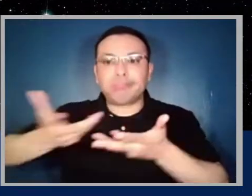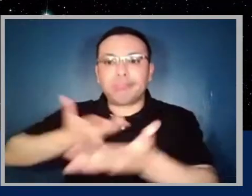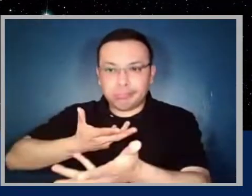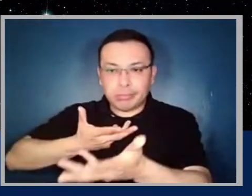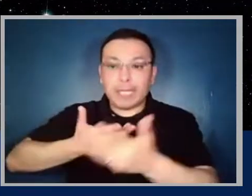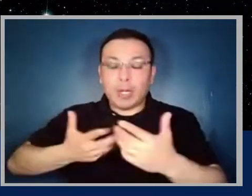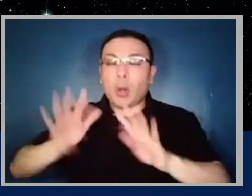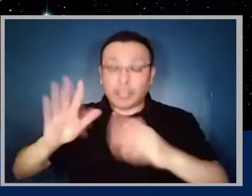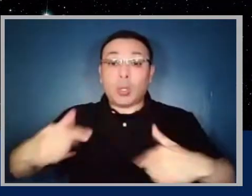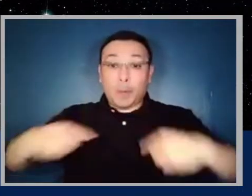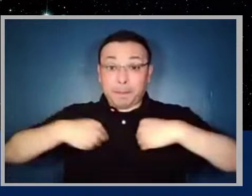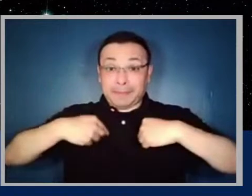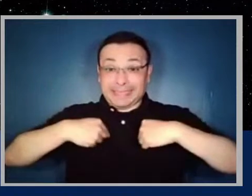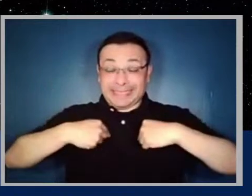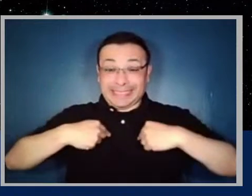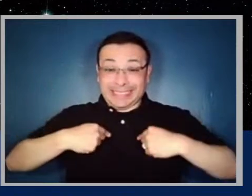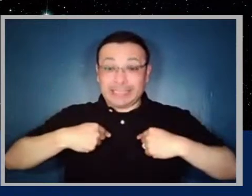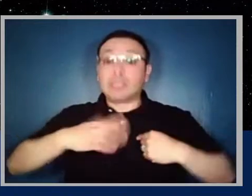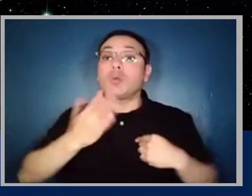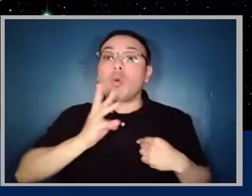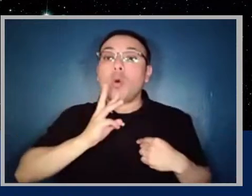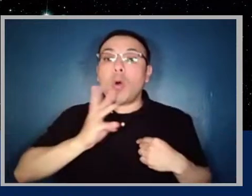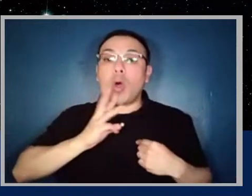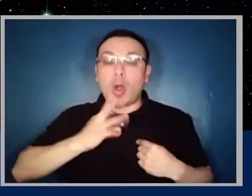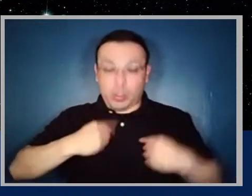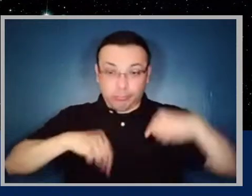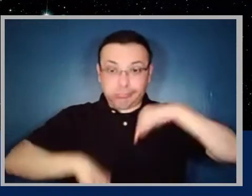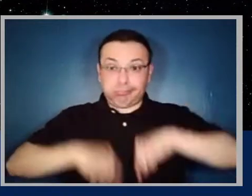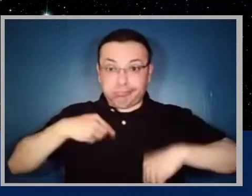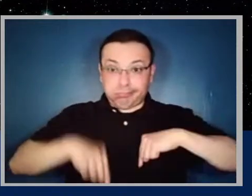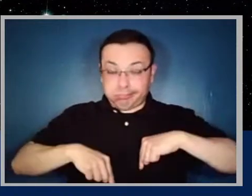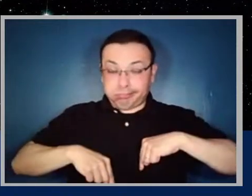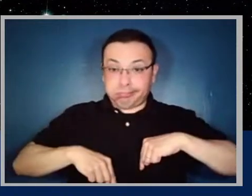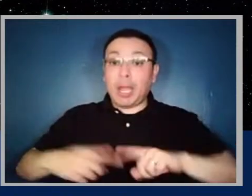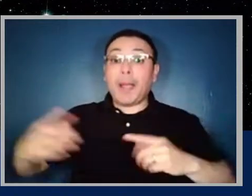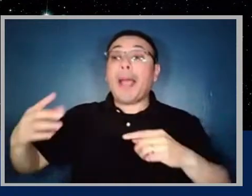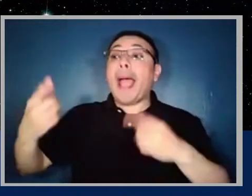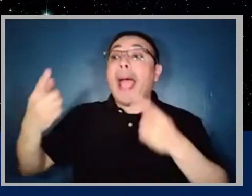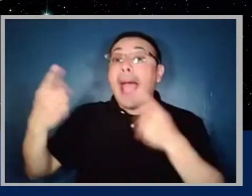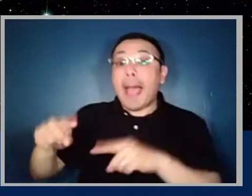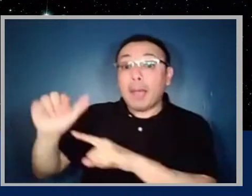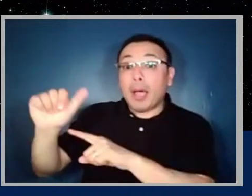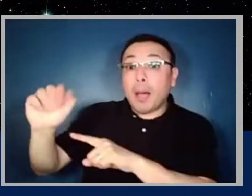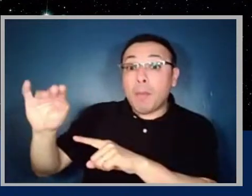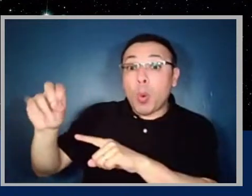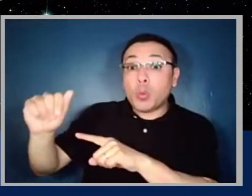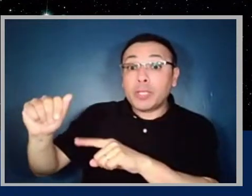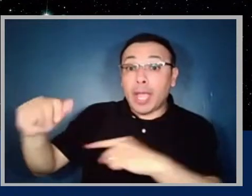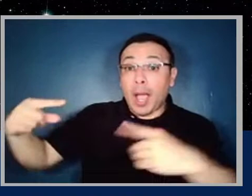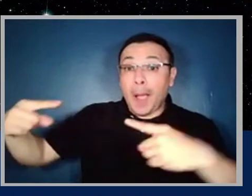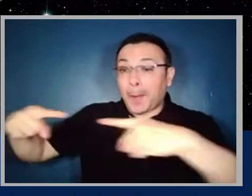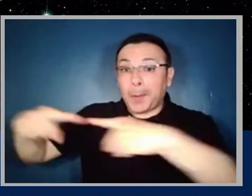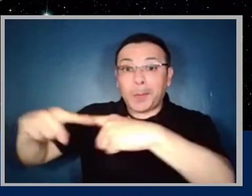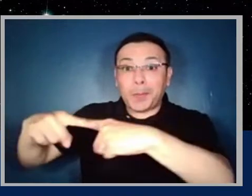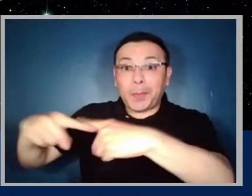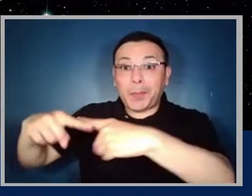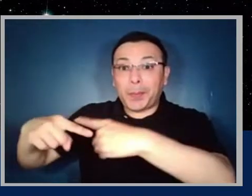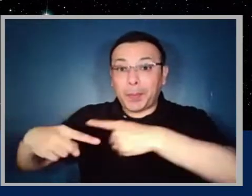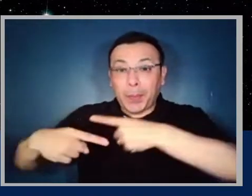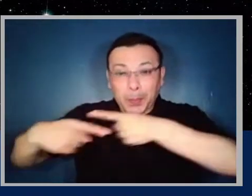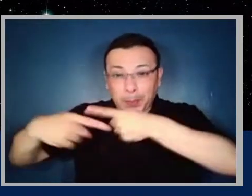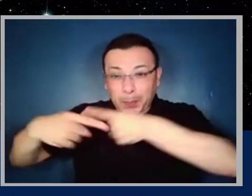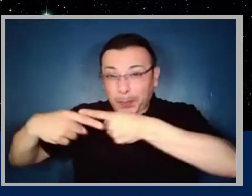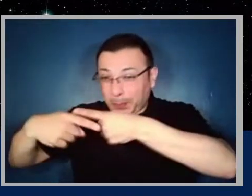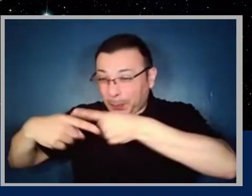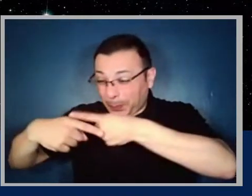suit, not ammonia. The water heat gets exchanged at an exchanger with the ammonia system. It's a very similar